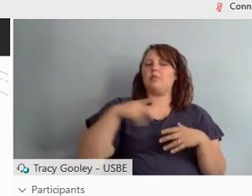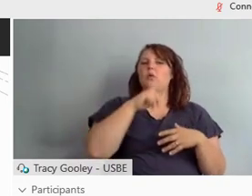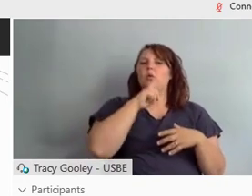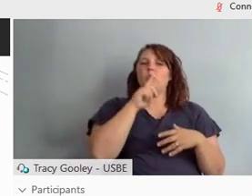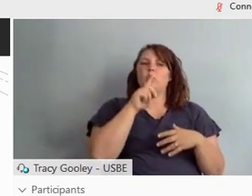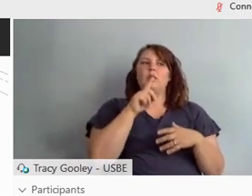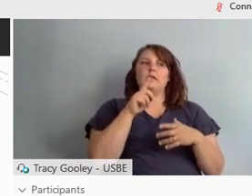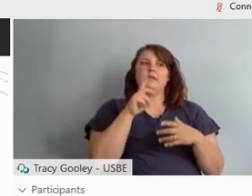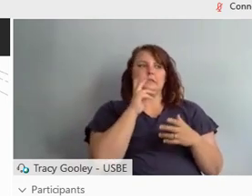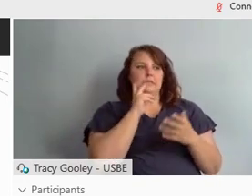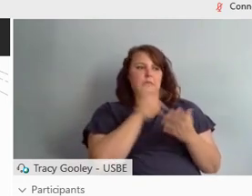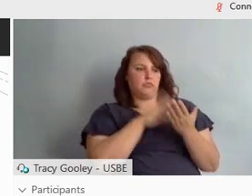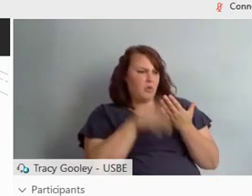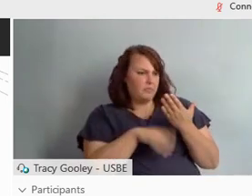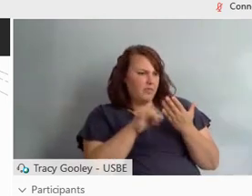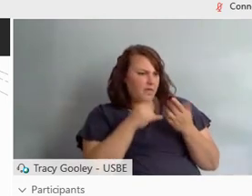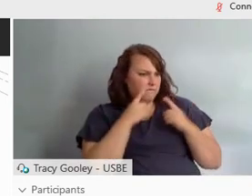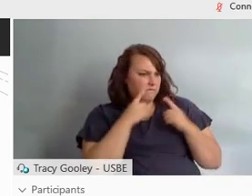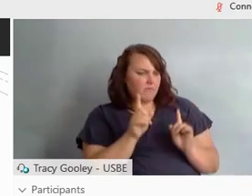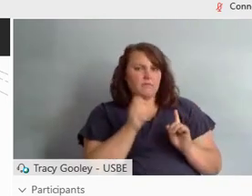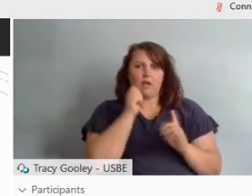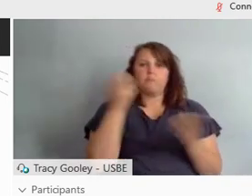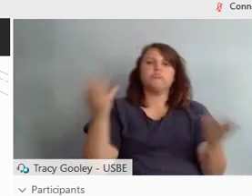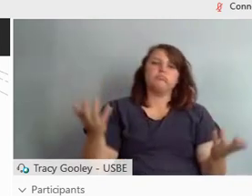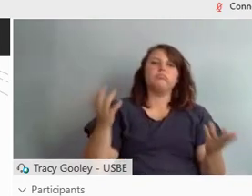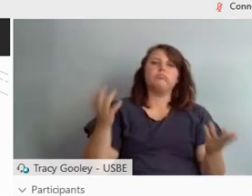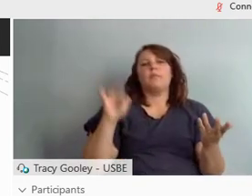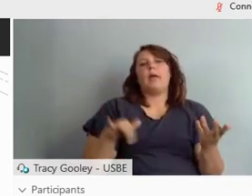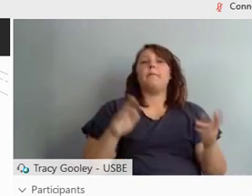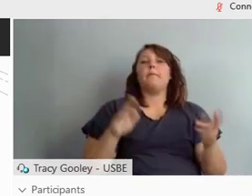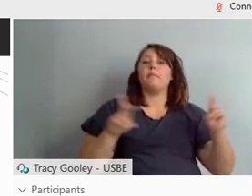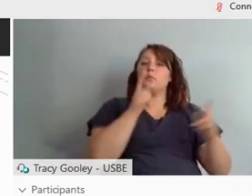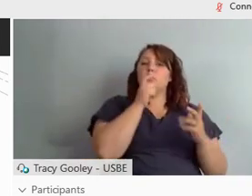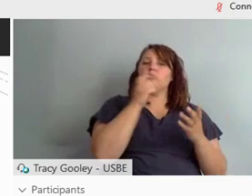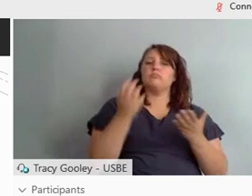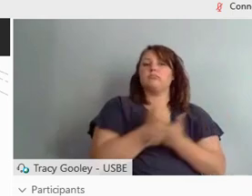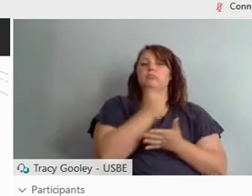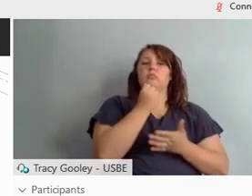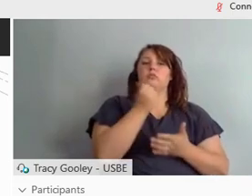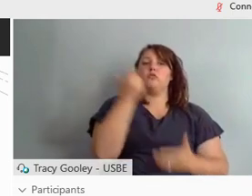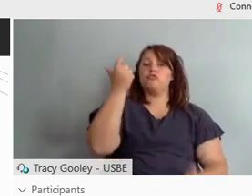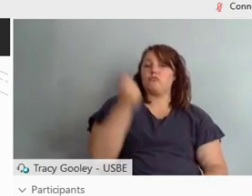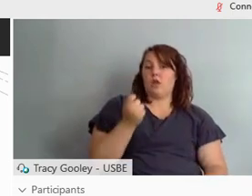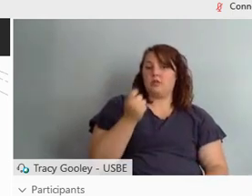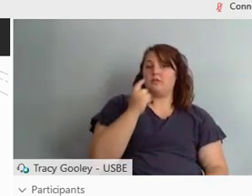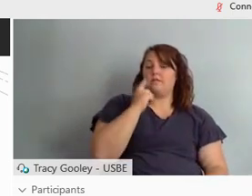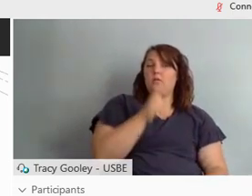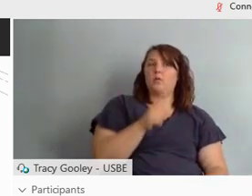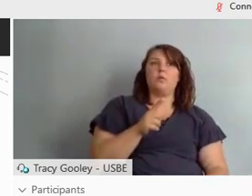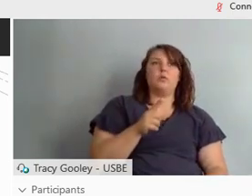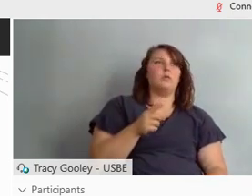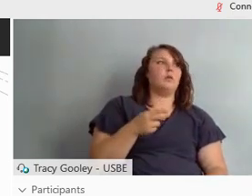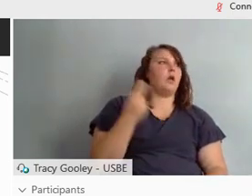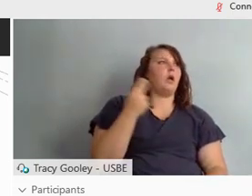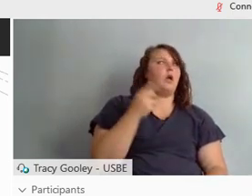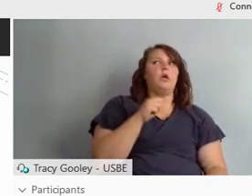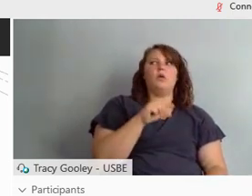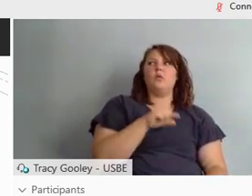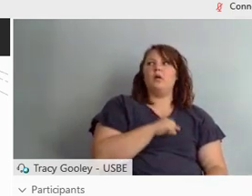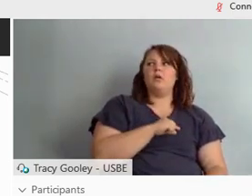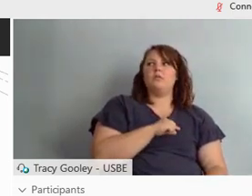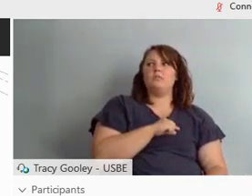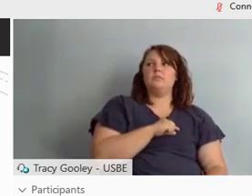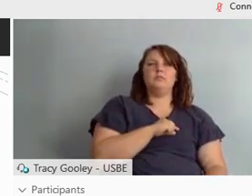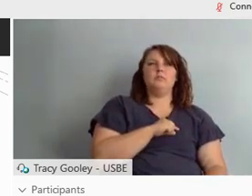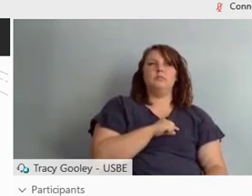program effectiveness. So we're looking at the people who are utilizing one of these grants for the high quality school readiness